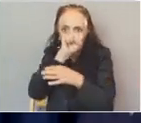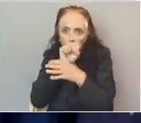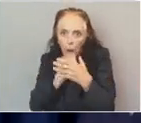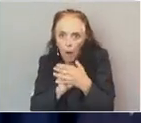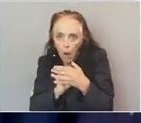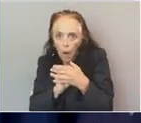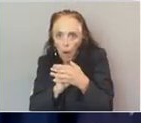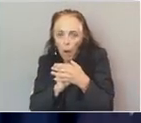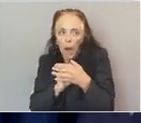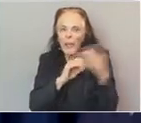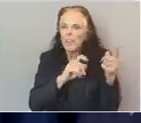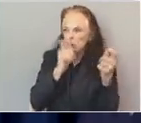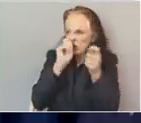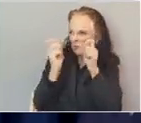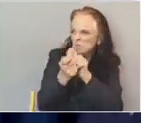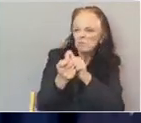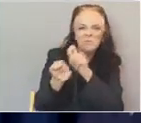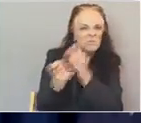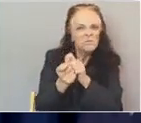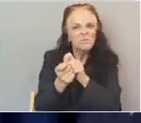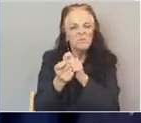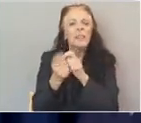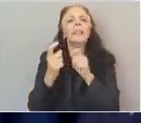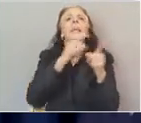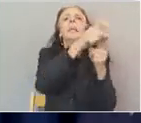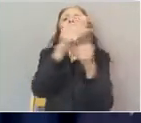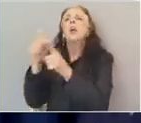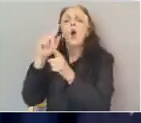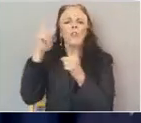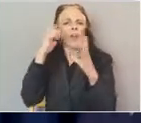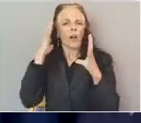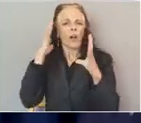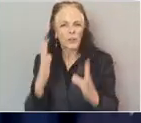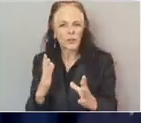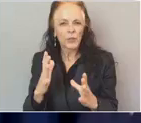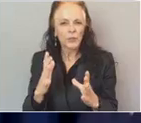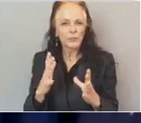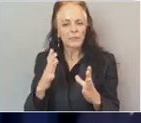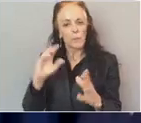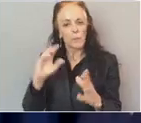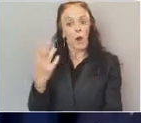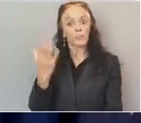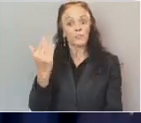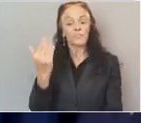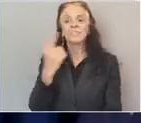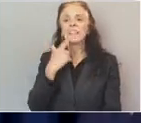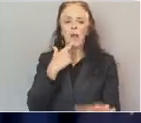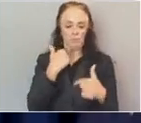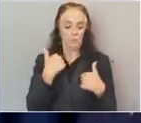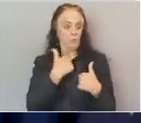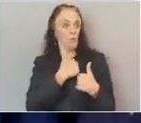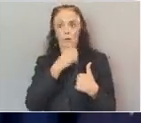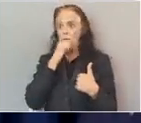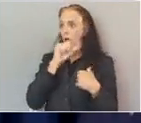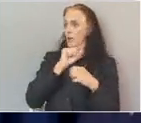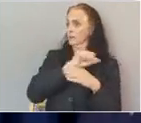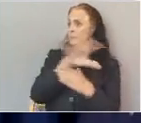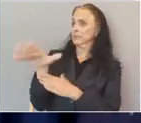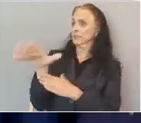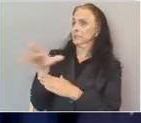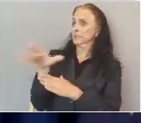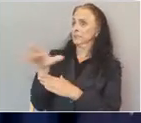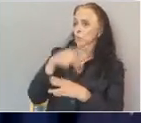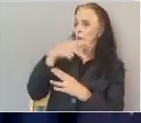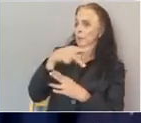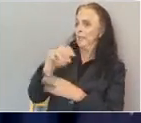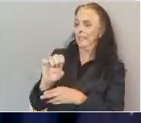March 16th, he told them it wasn't his job to get personal protective equipment to frontline workers. He